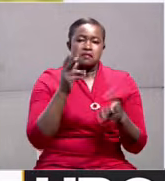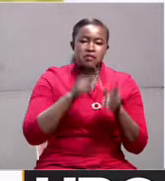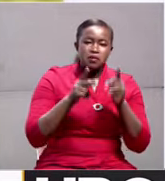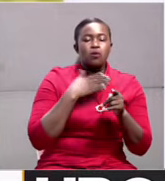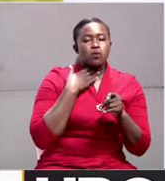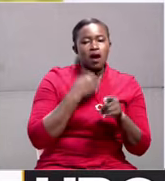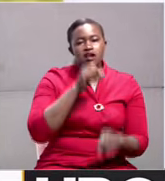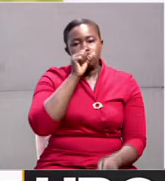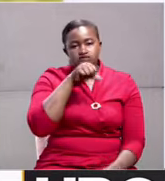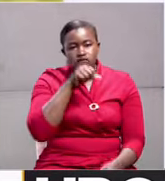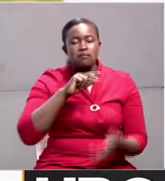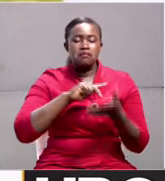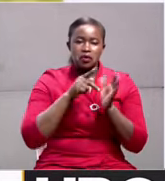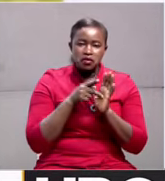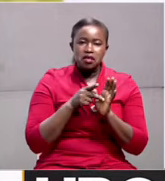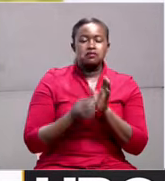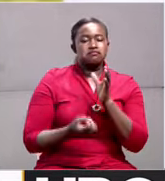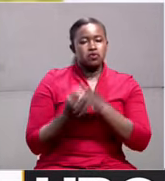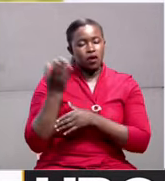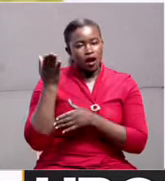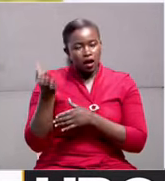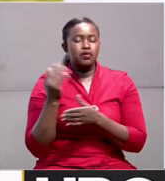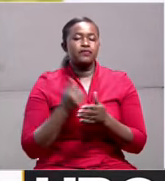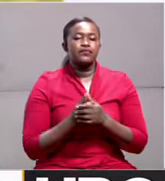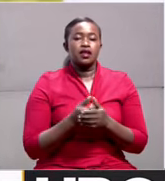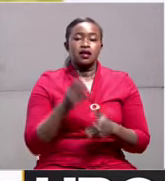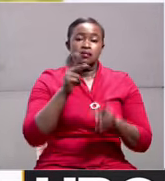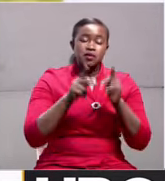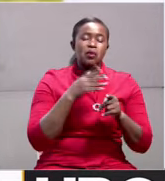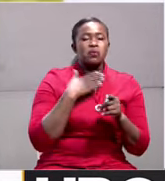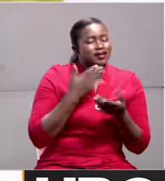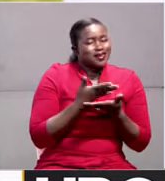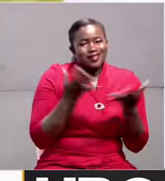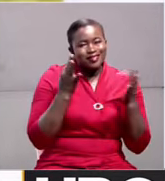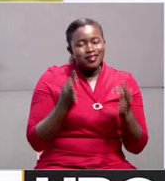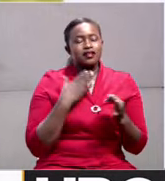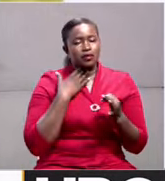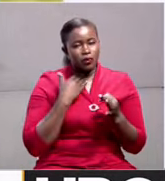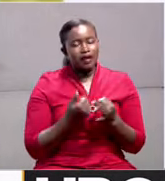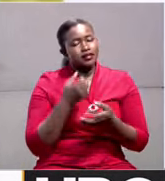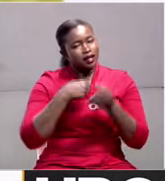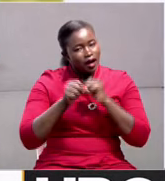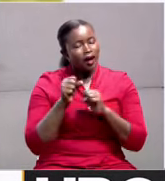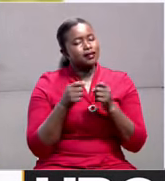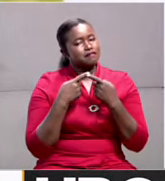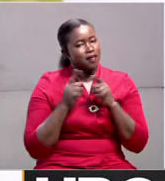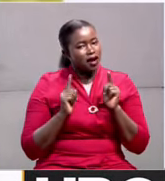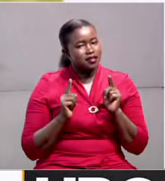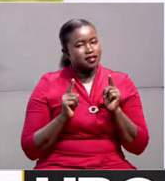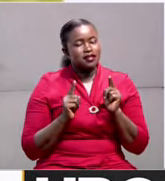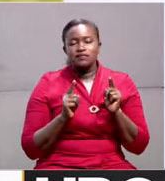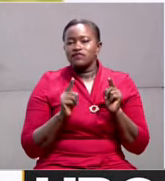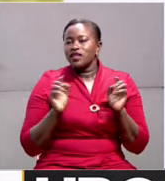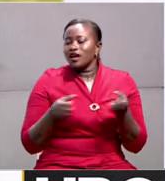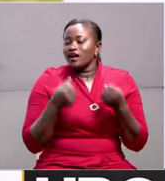do piggery, they do it. Those who want to do whatever they want to do, they do it, but we